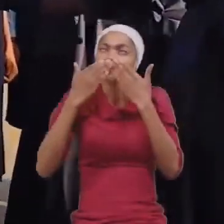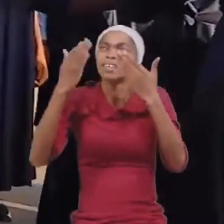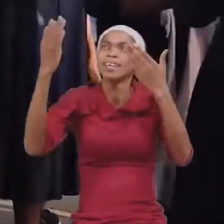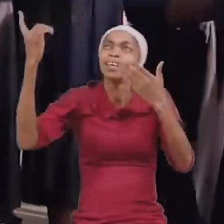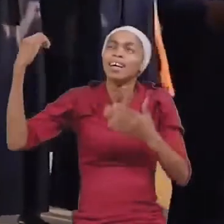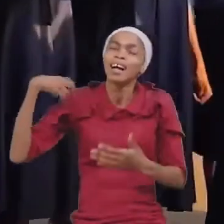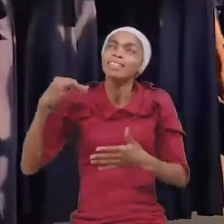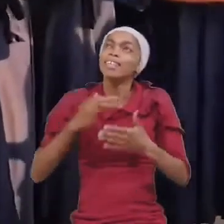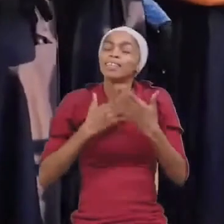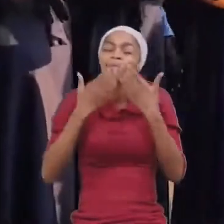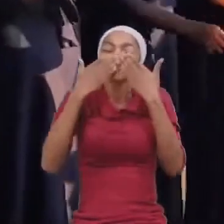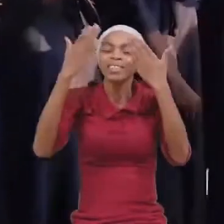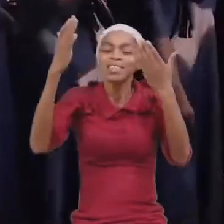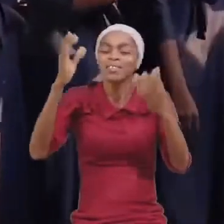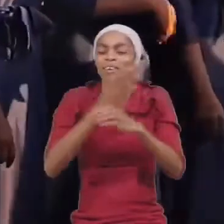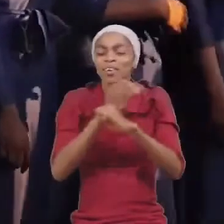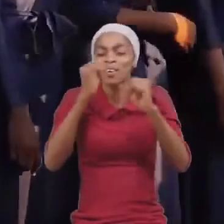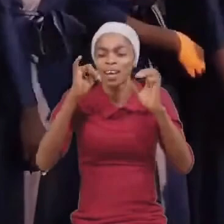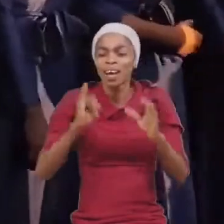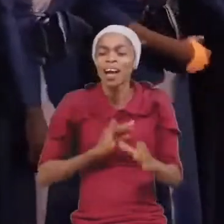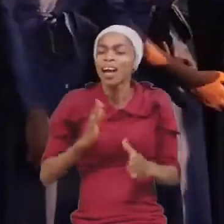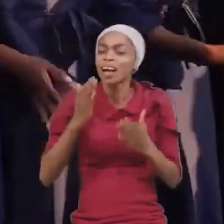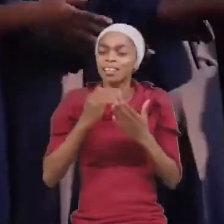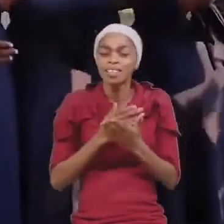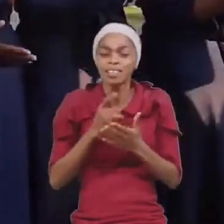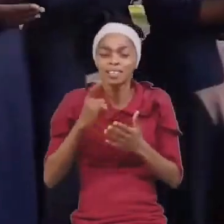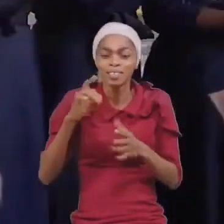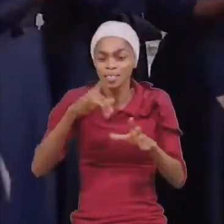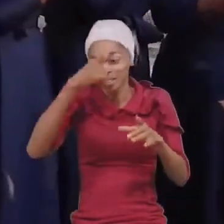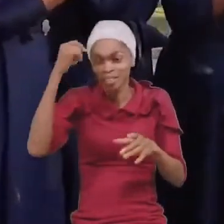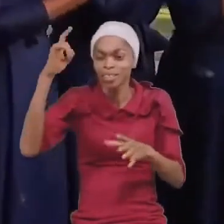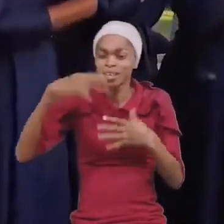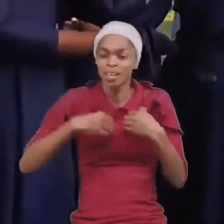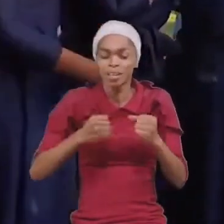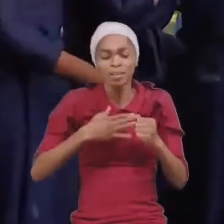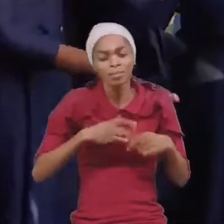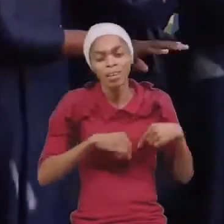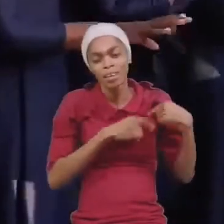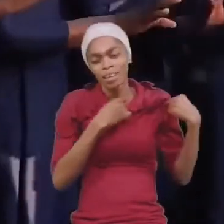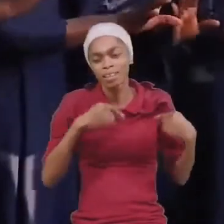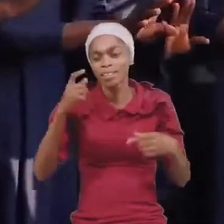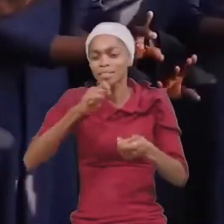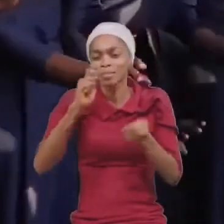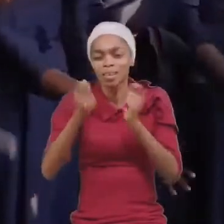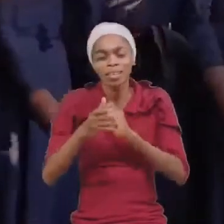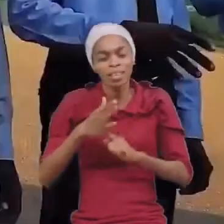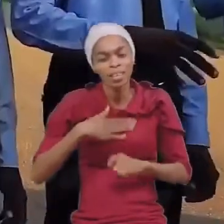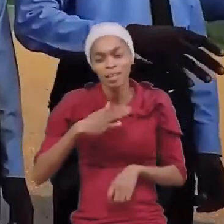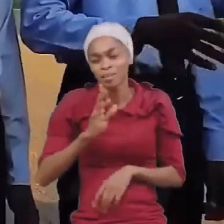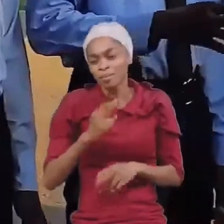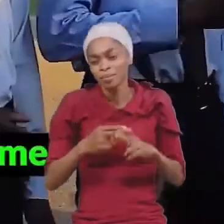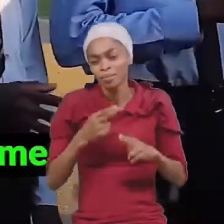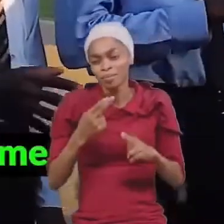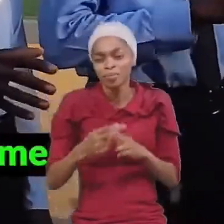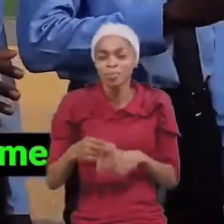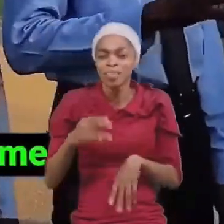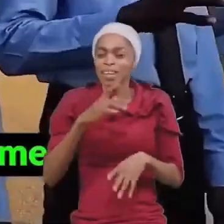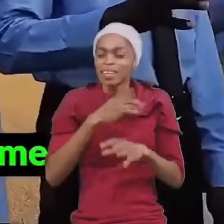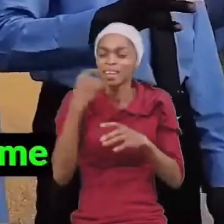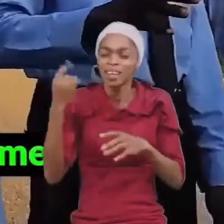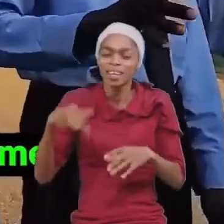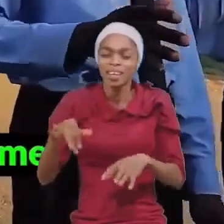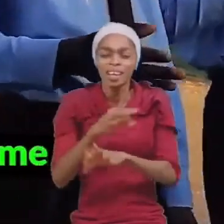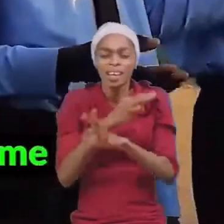master, I thank the savior, because he healed my eyes, he changed my name,